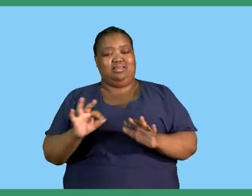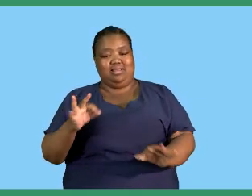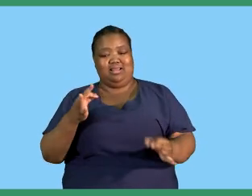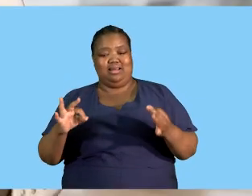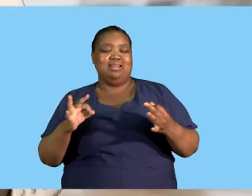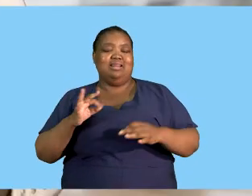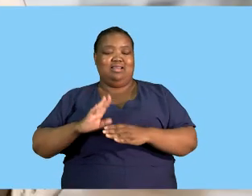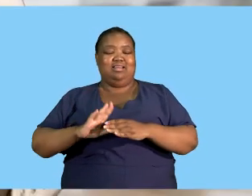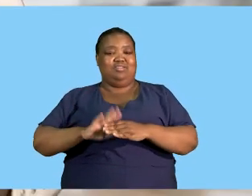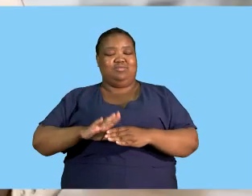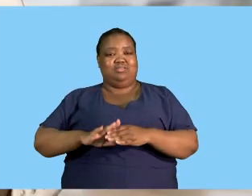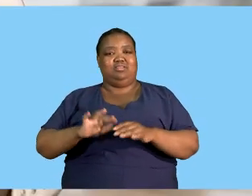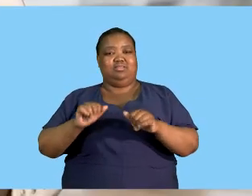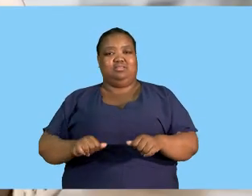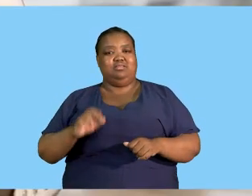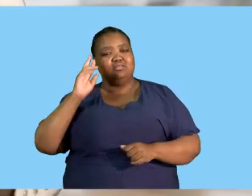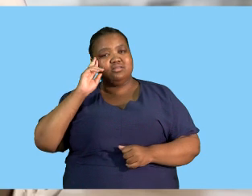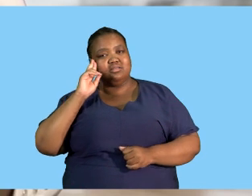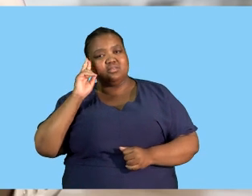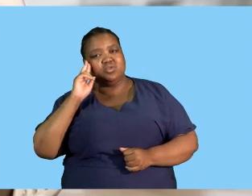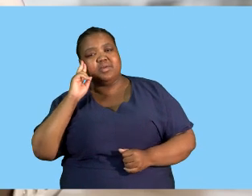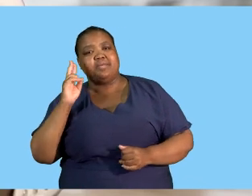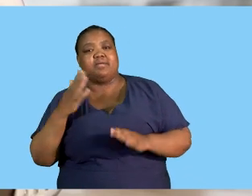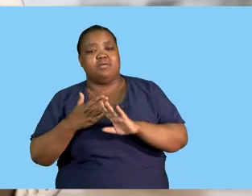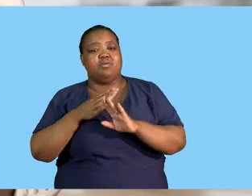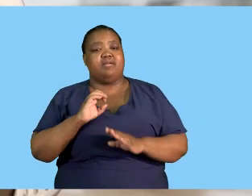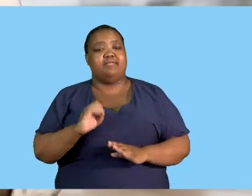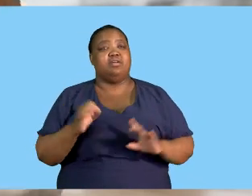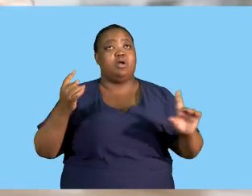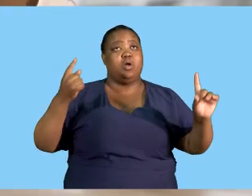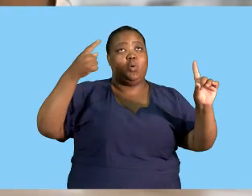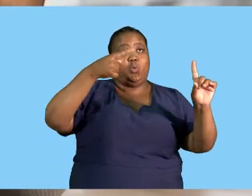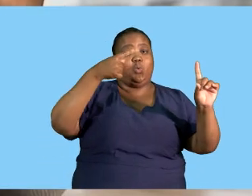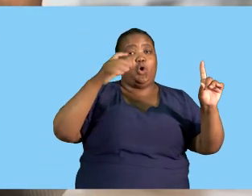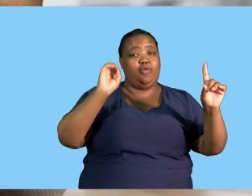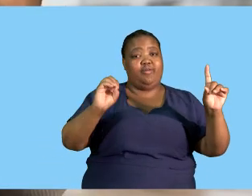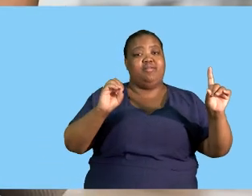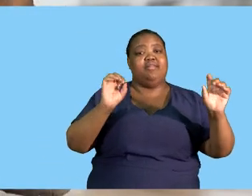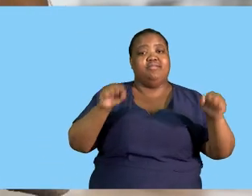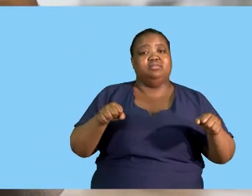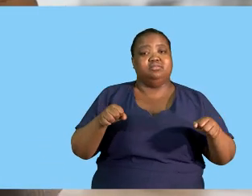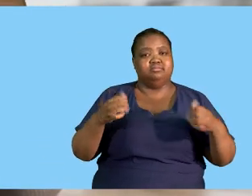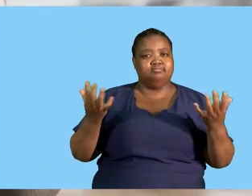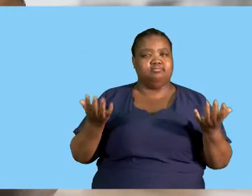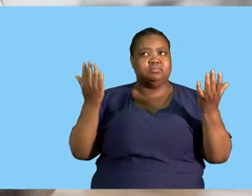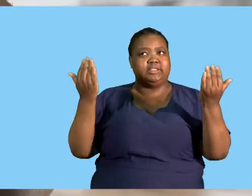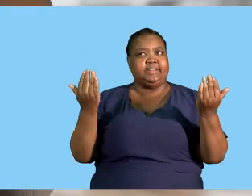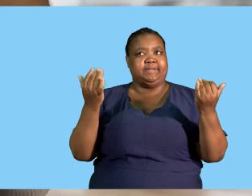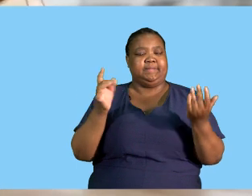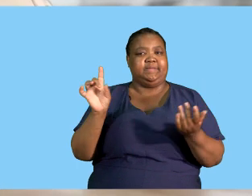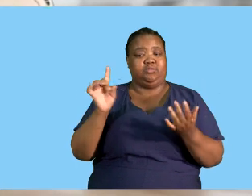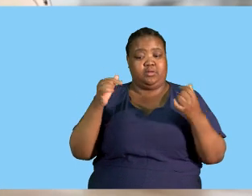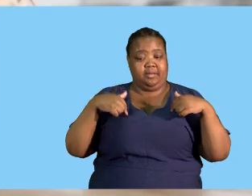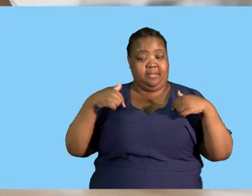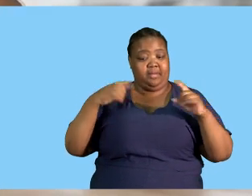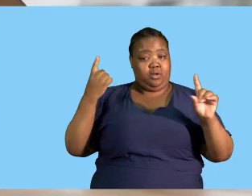strategy, you had something like you knew the goal, or you came up with like you've anticipated that this is what I want to